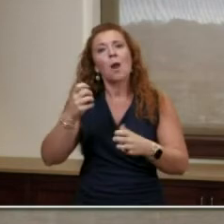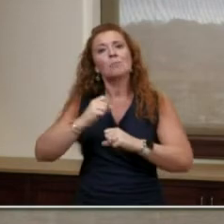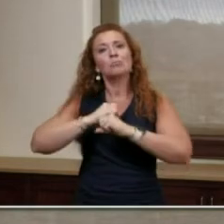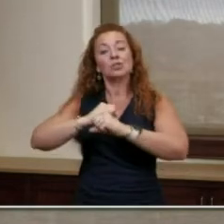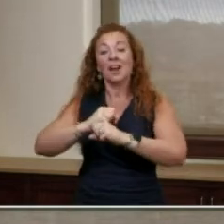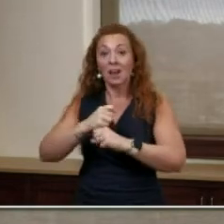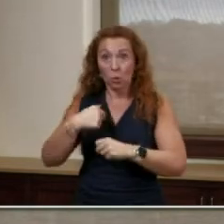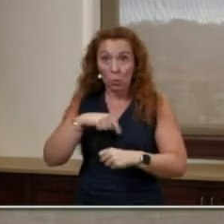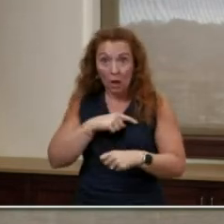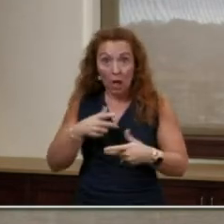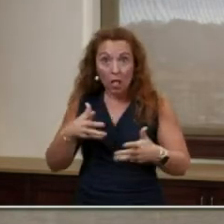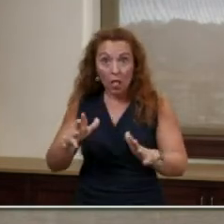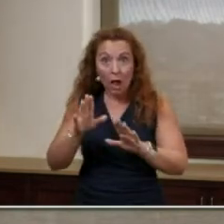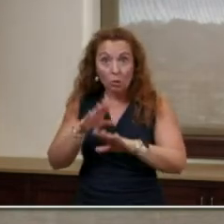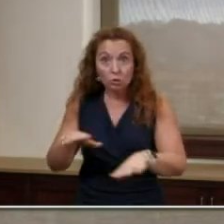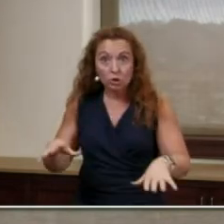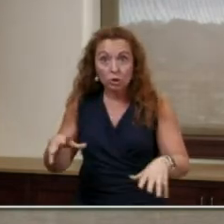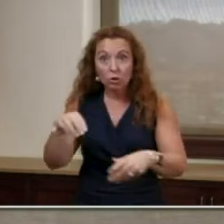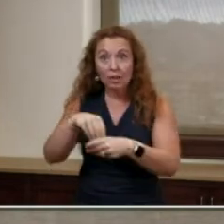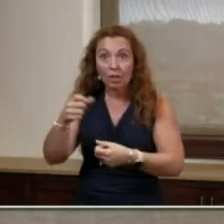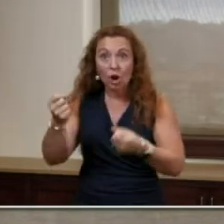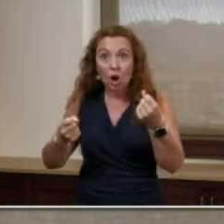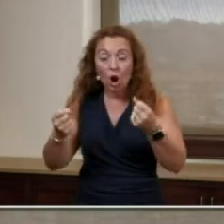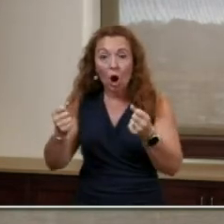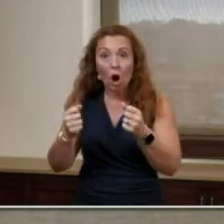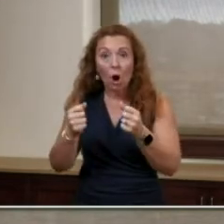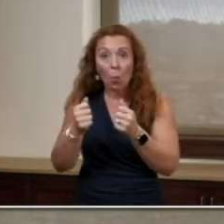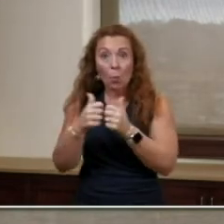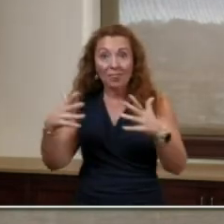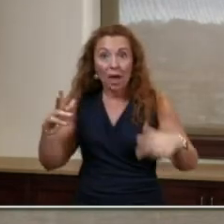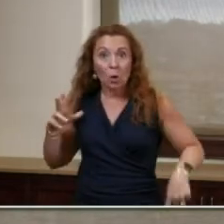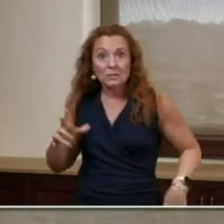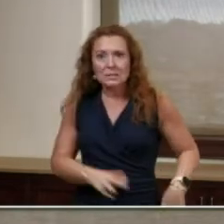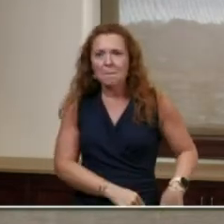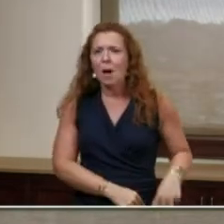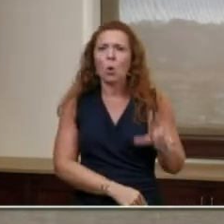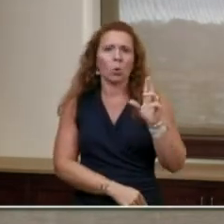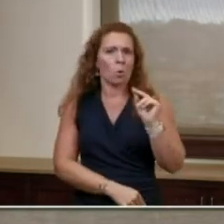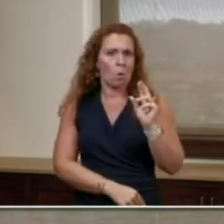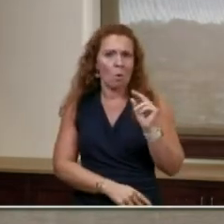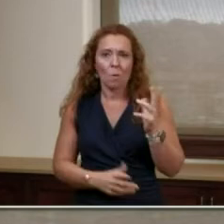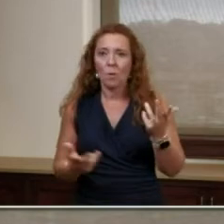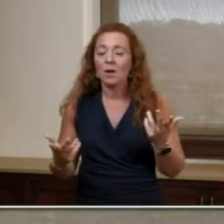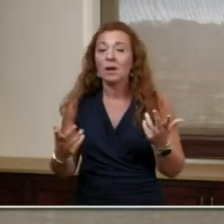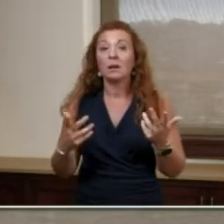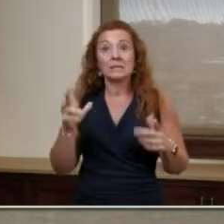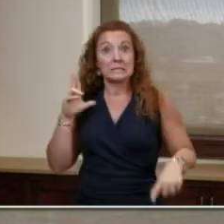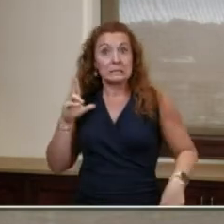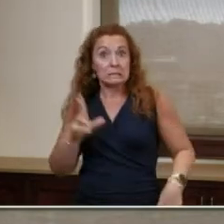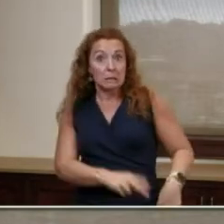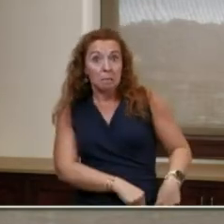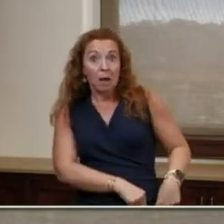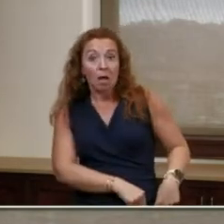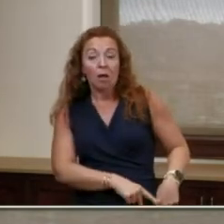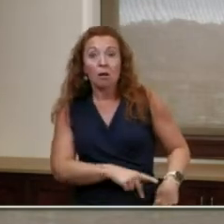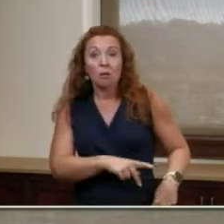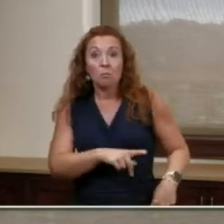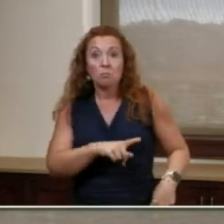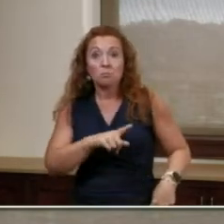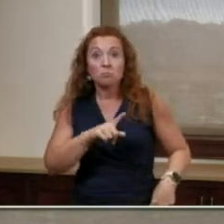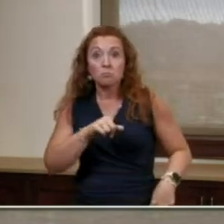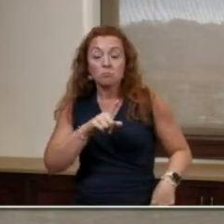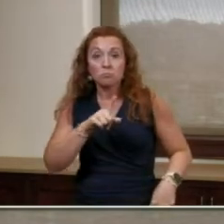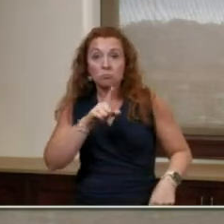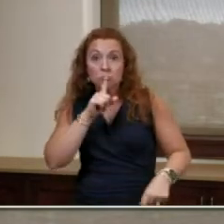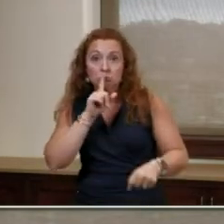allow our children to get in a car, for example, without putting the seatbelts on them. Now, the seatbelts don't guarantee that nothing